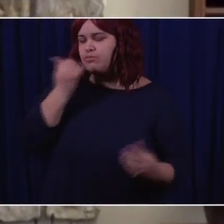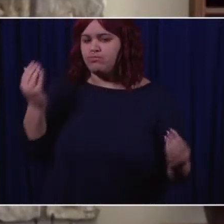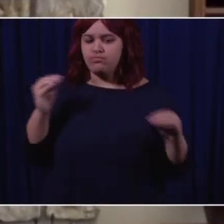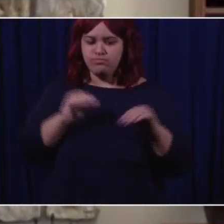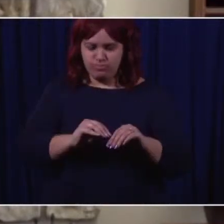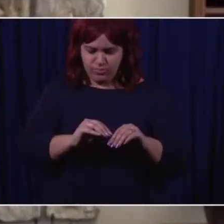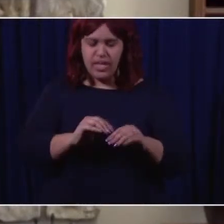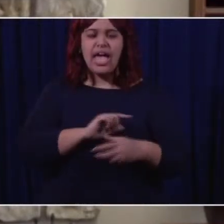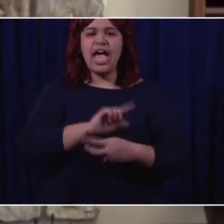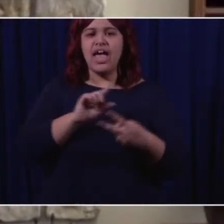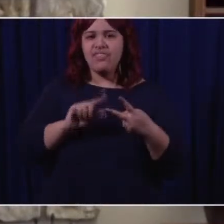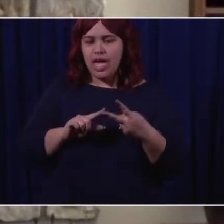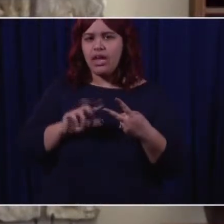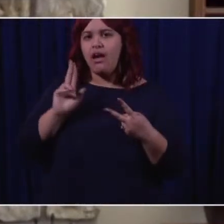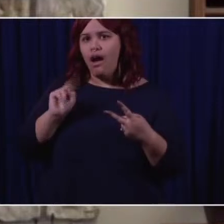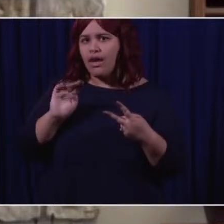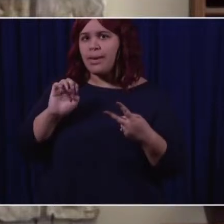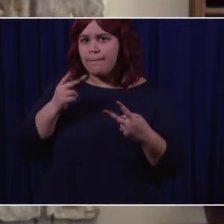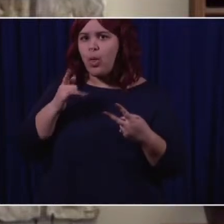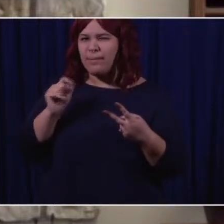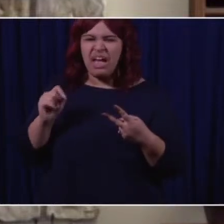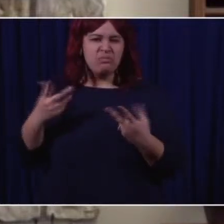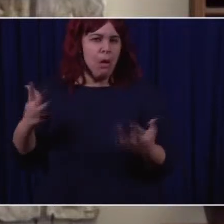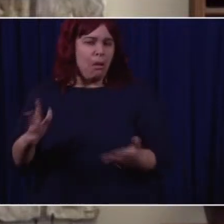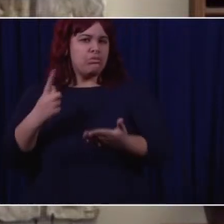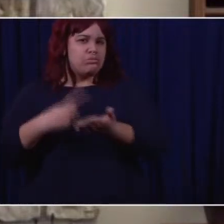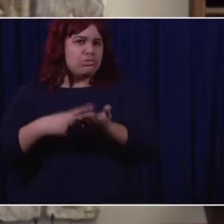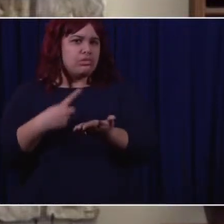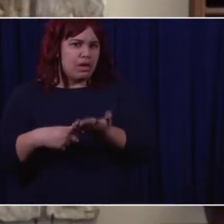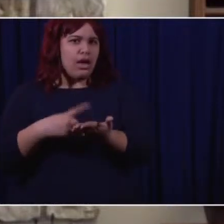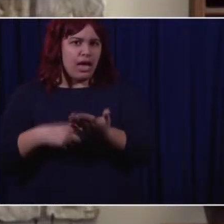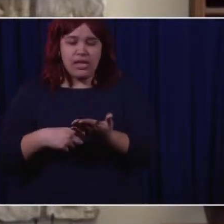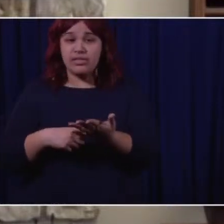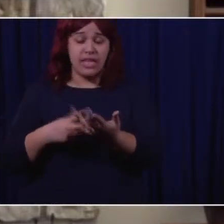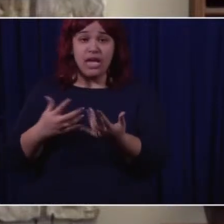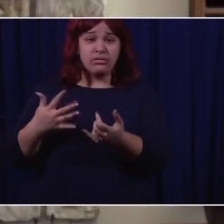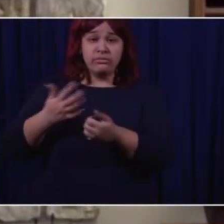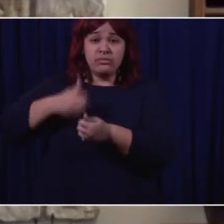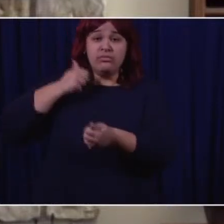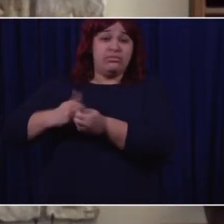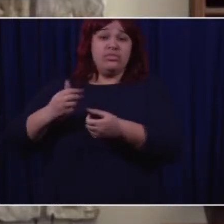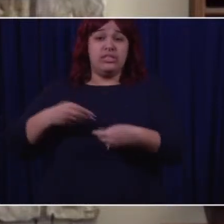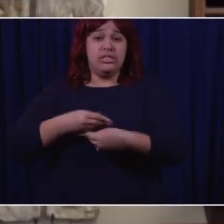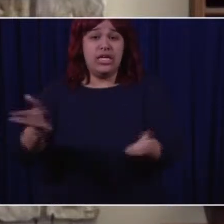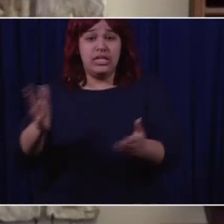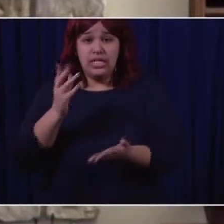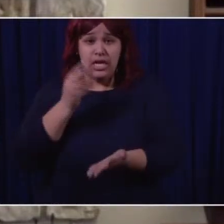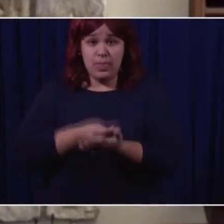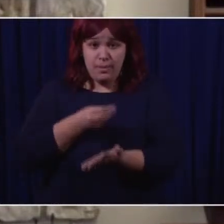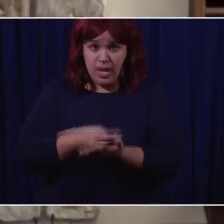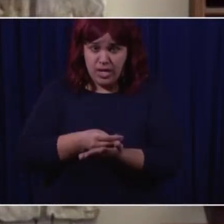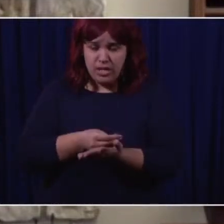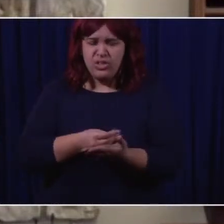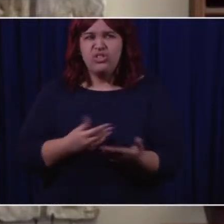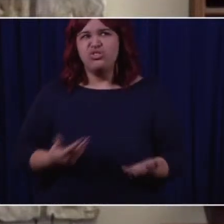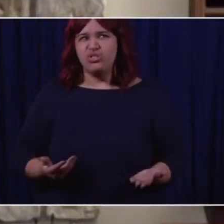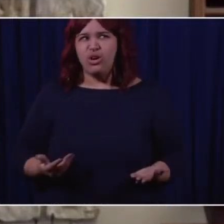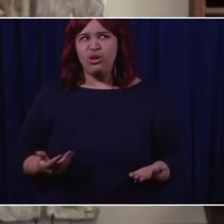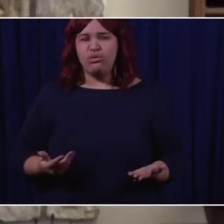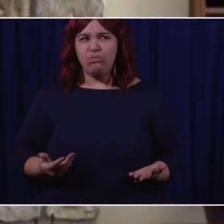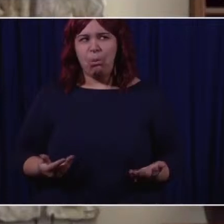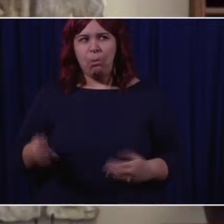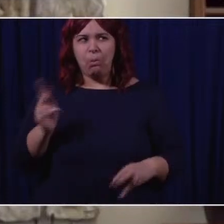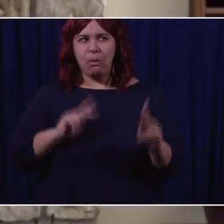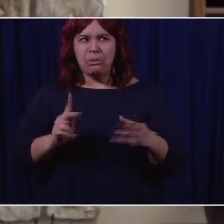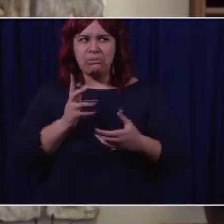of widespread fraud, as we've discussed today. How can we trust the vaccination data or any numbers the state is realizing? And also, in terms of accountability,